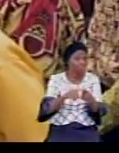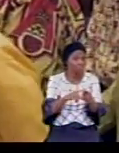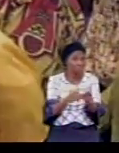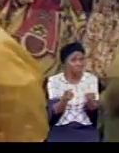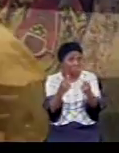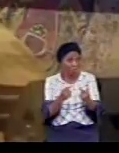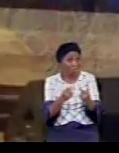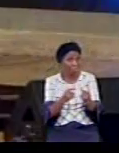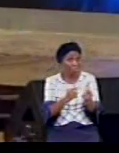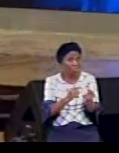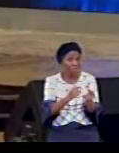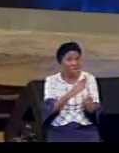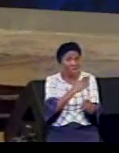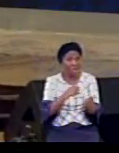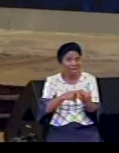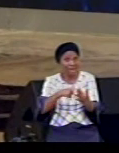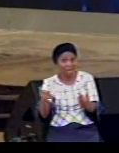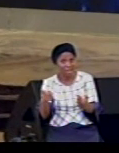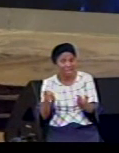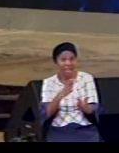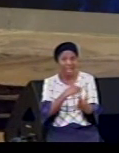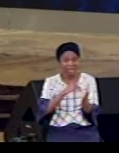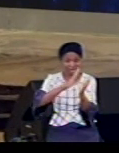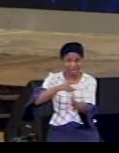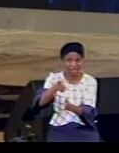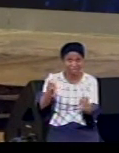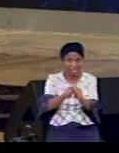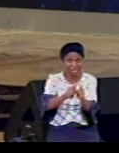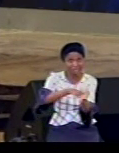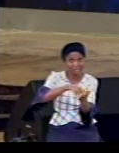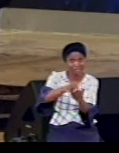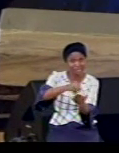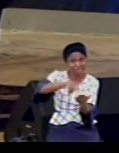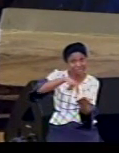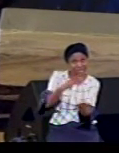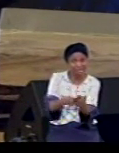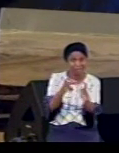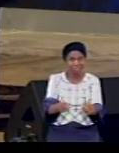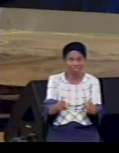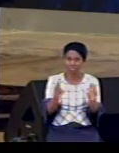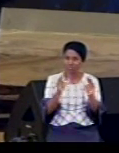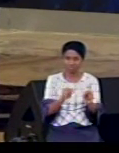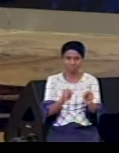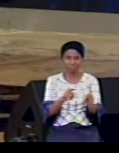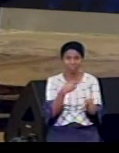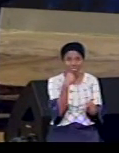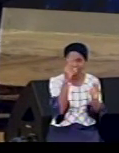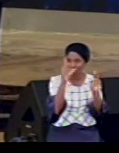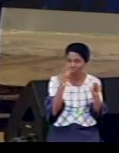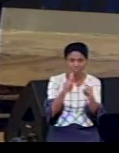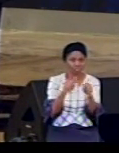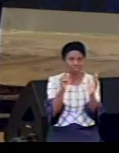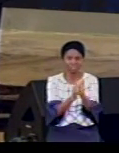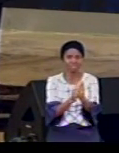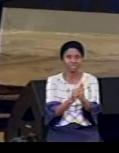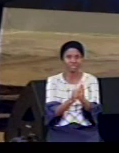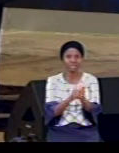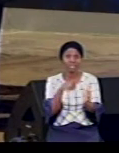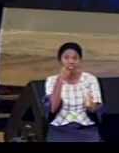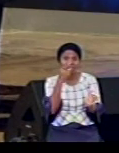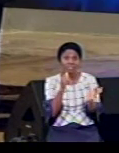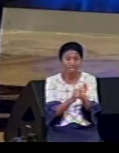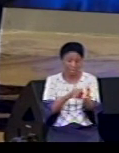and leave you defeated. Say no. My heart